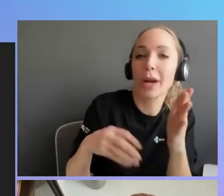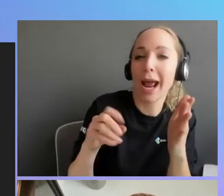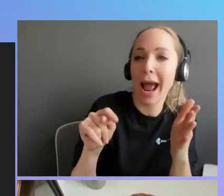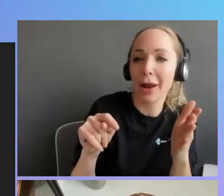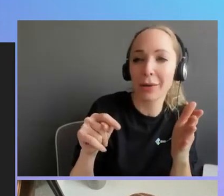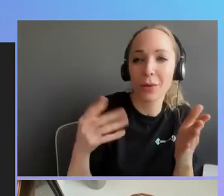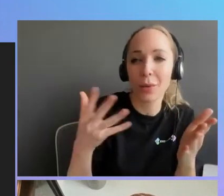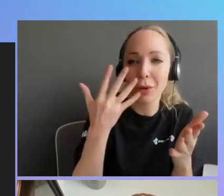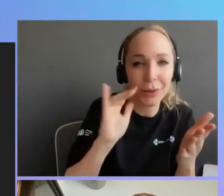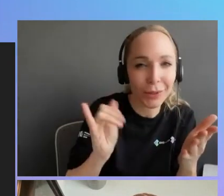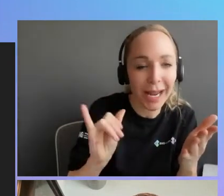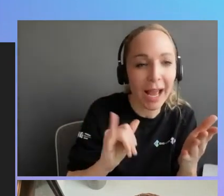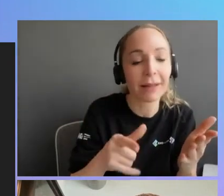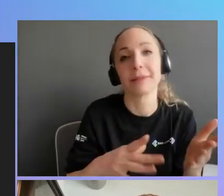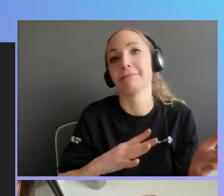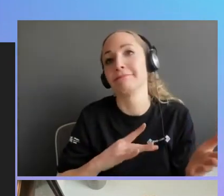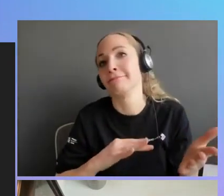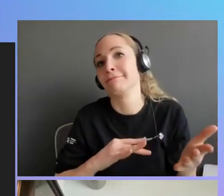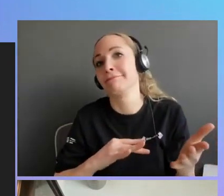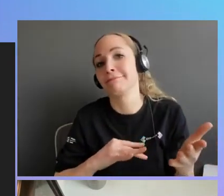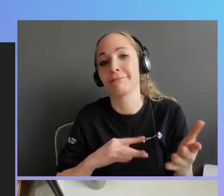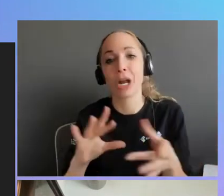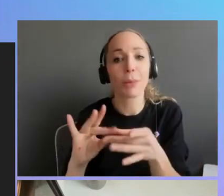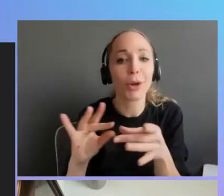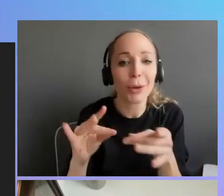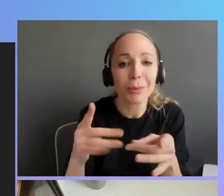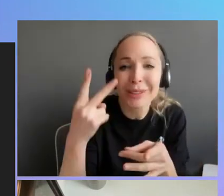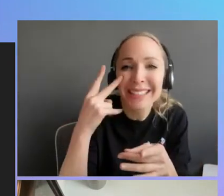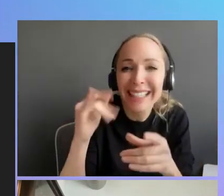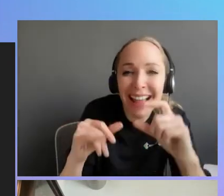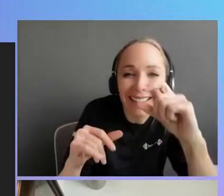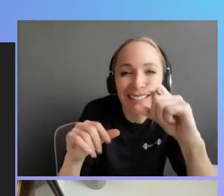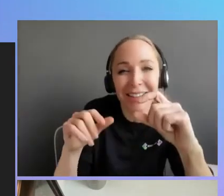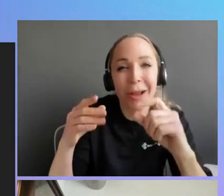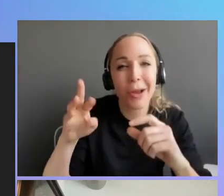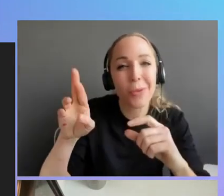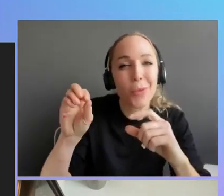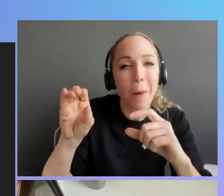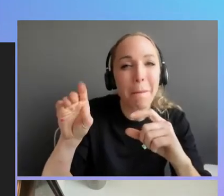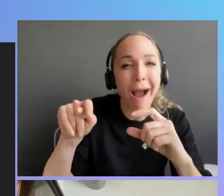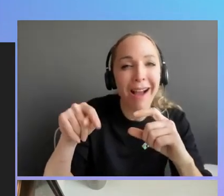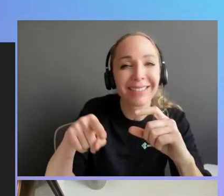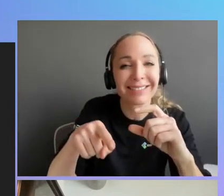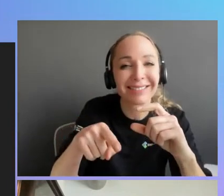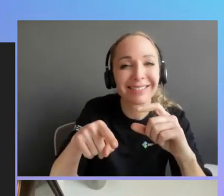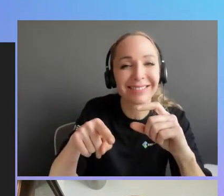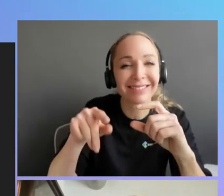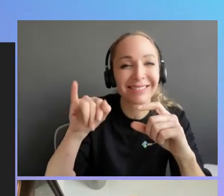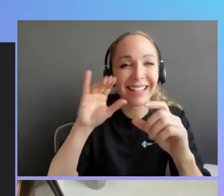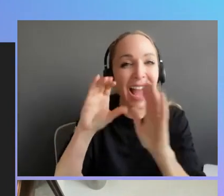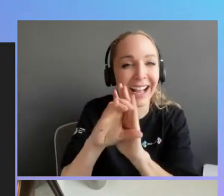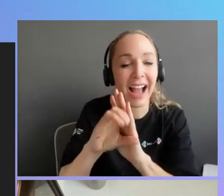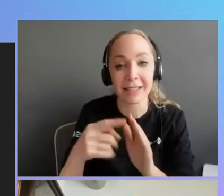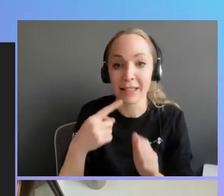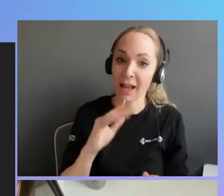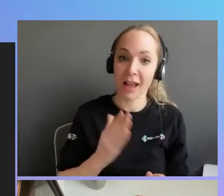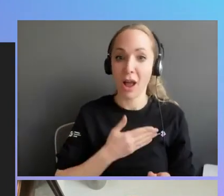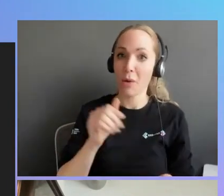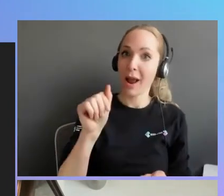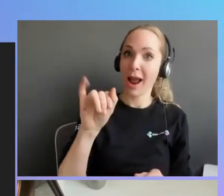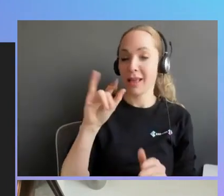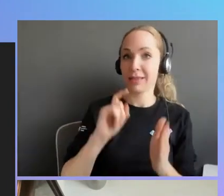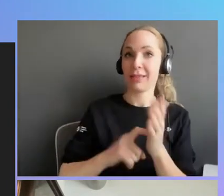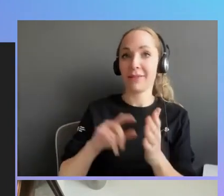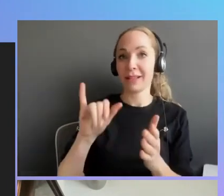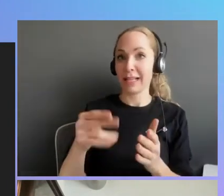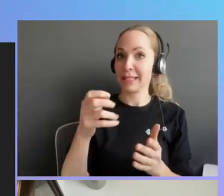there's this cool little blurb here with that cute little robot icon that says, our AI identified this as a header cell. If this is correct, click the "This